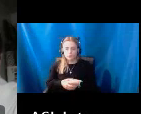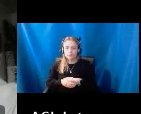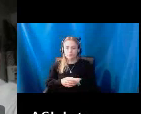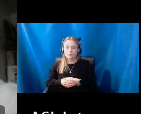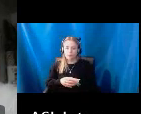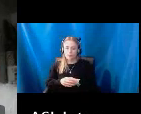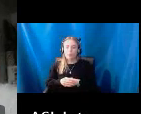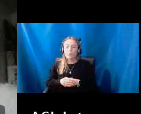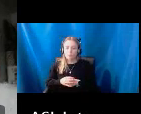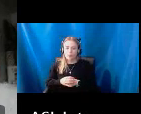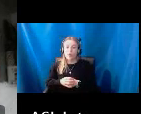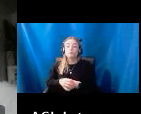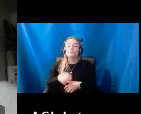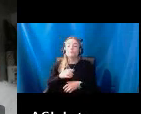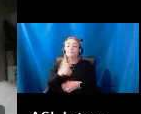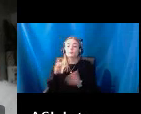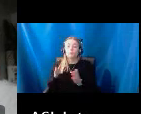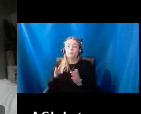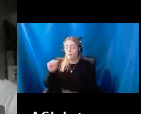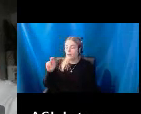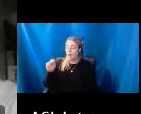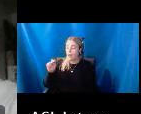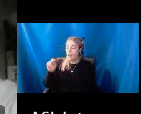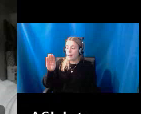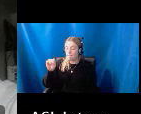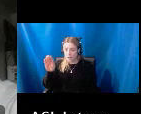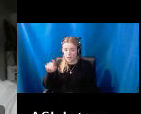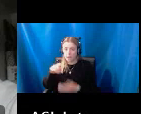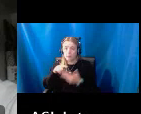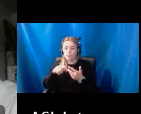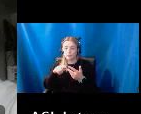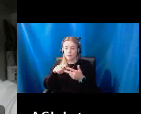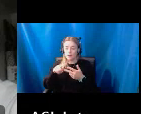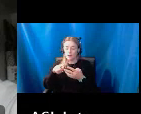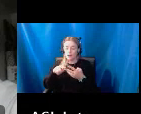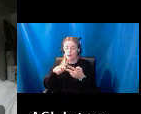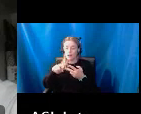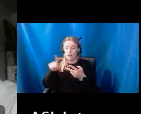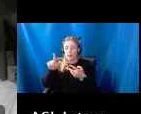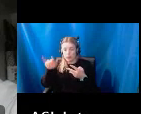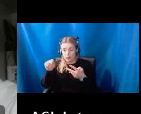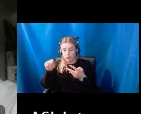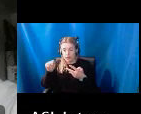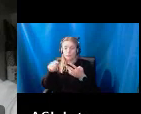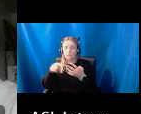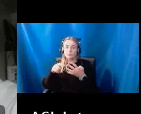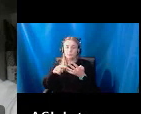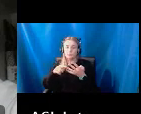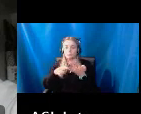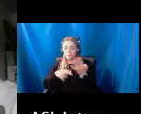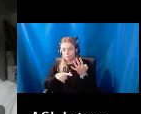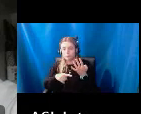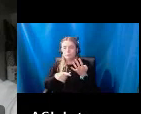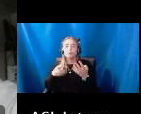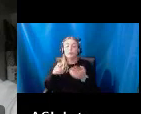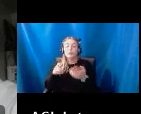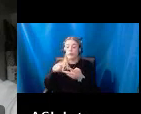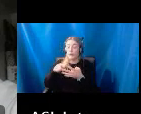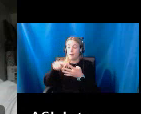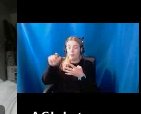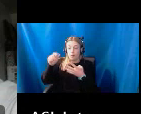Annotated bibliography, literature reviews, and the conclusion. The annotated bibliography you have already completed, right? You've started